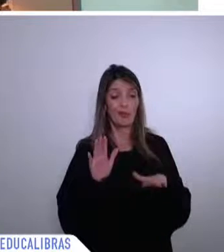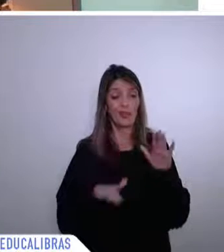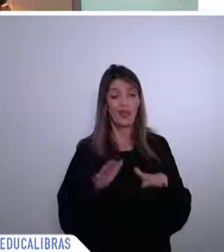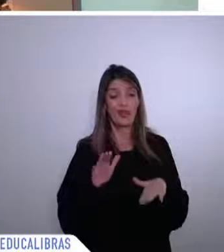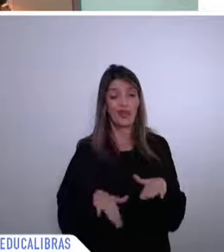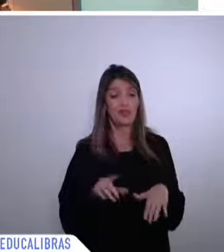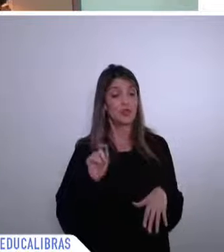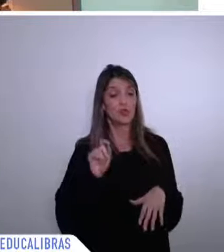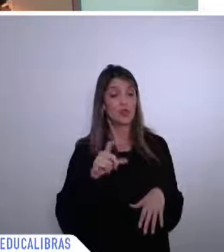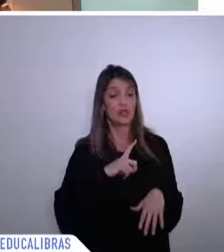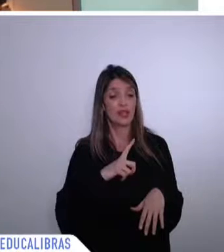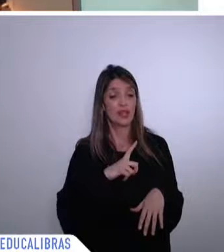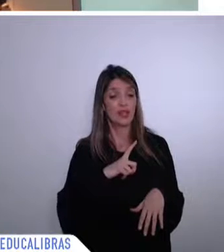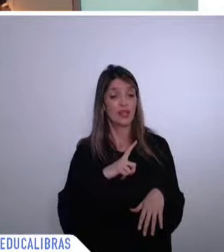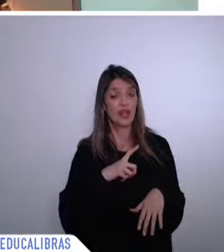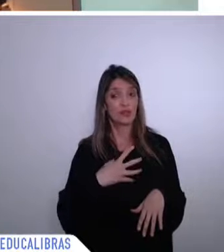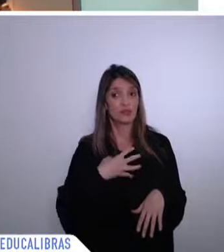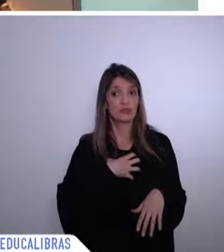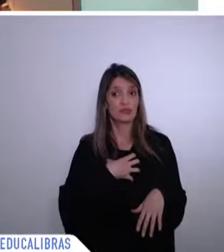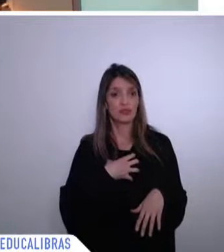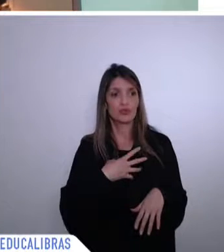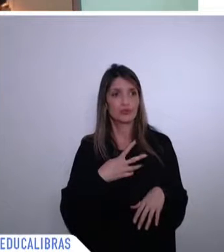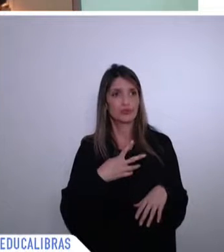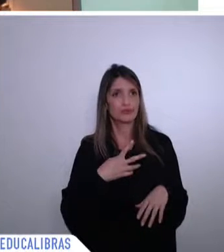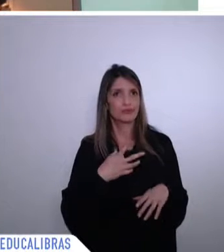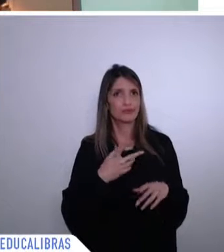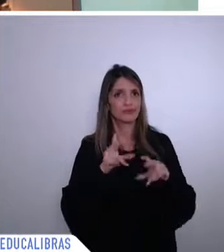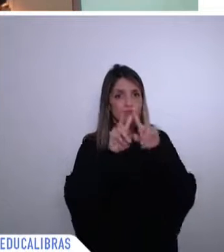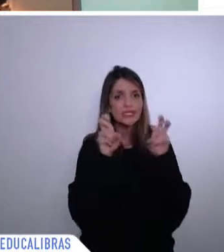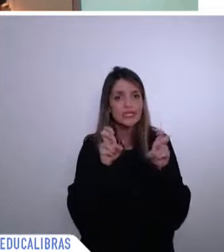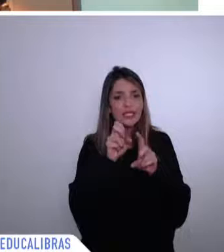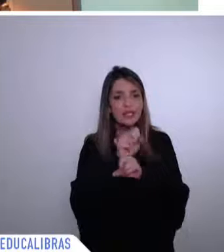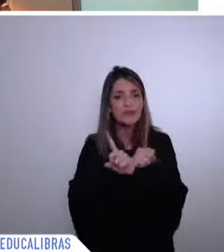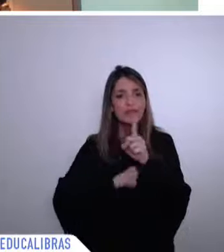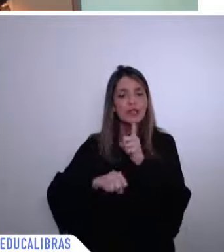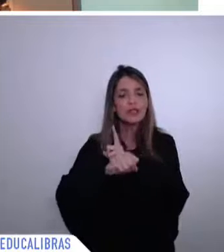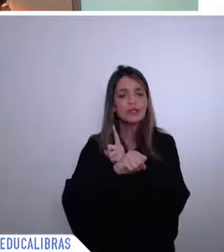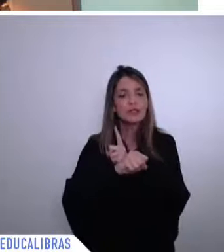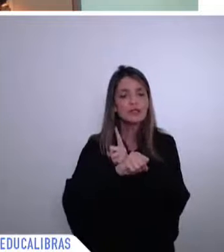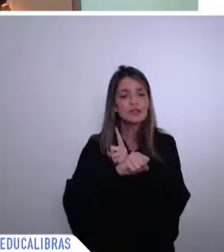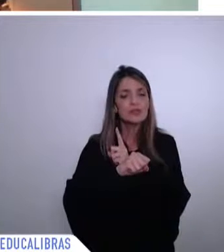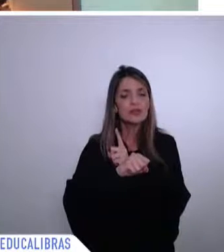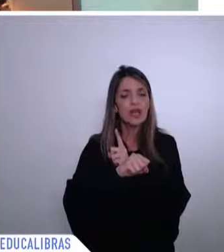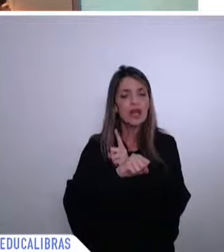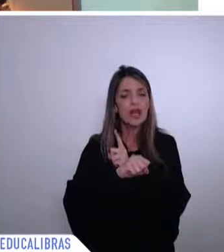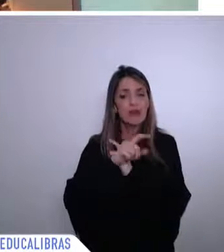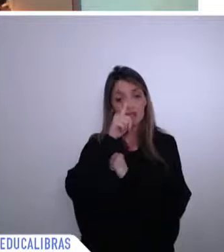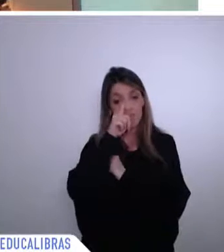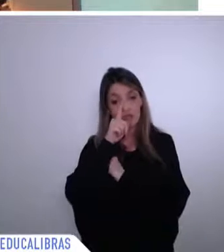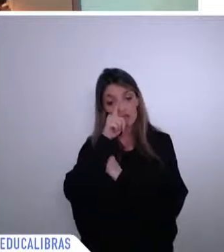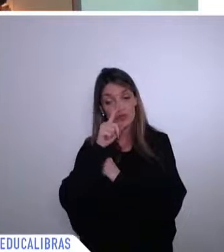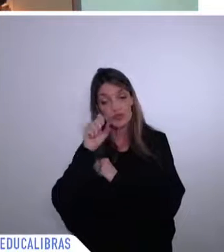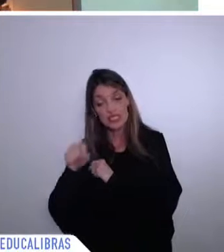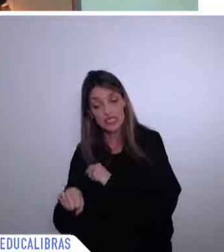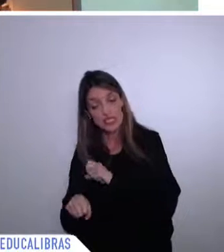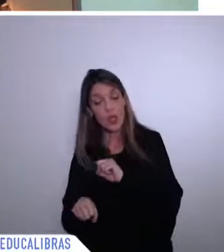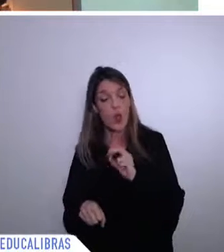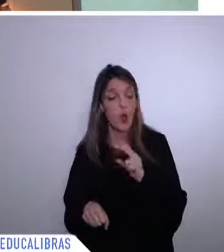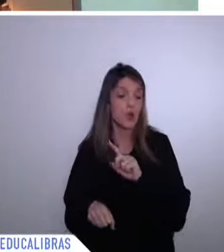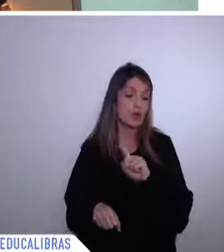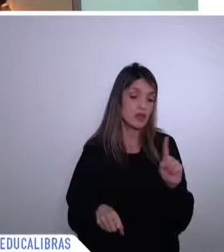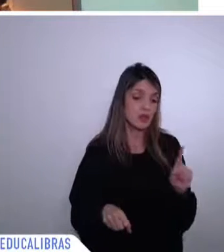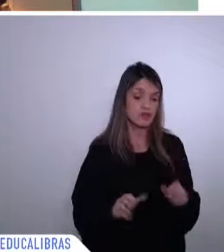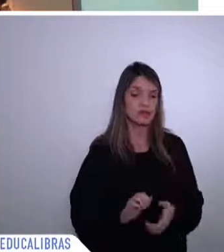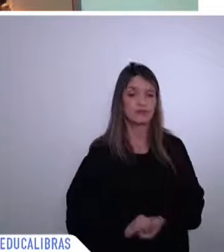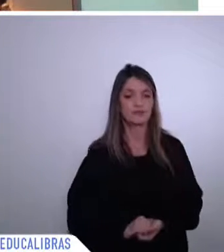life. These are social devices that are based on the technology of risk, and as taught by